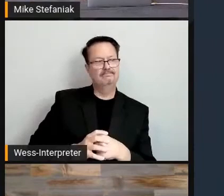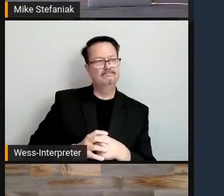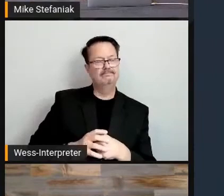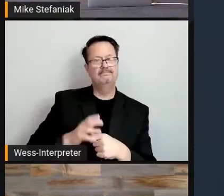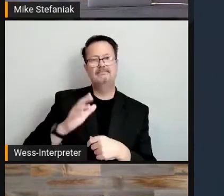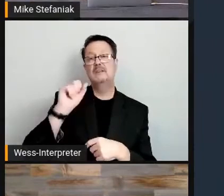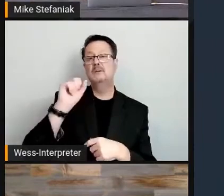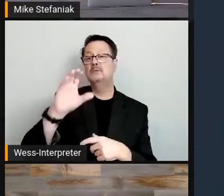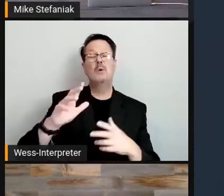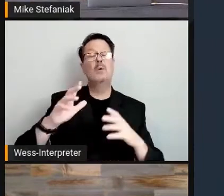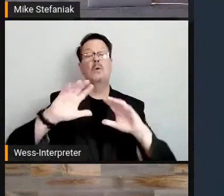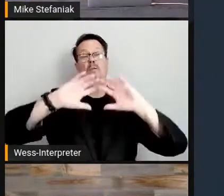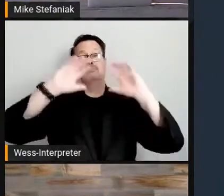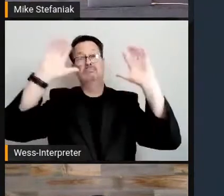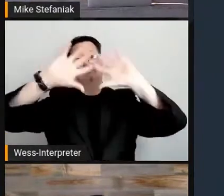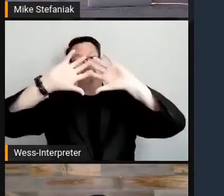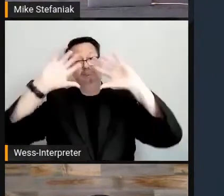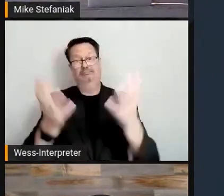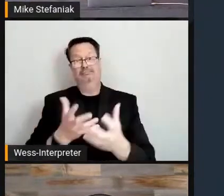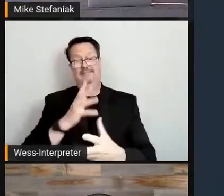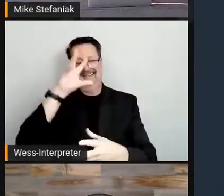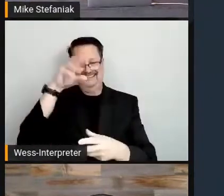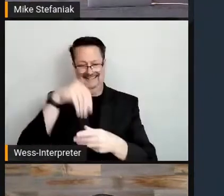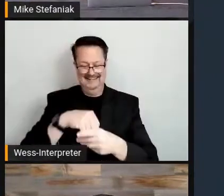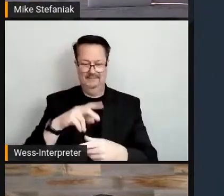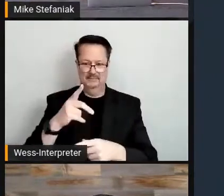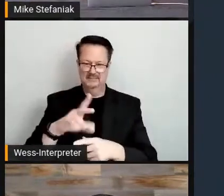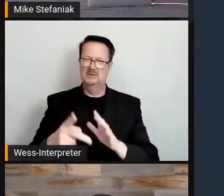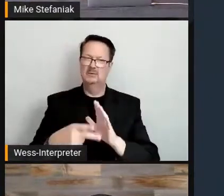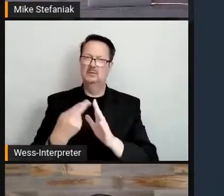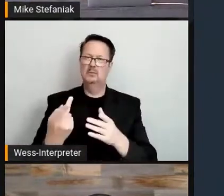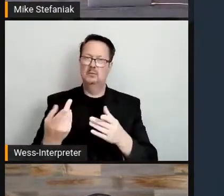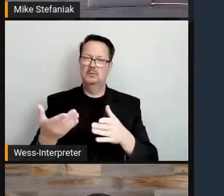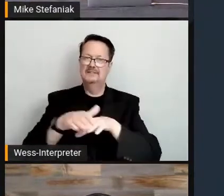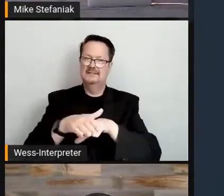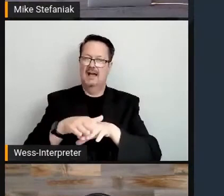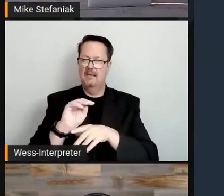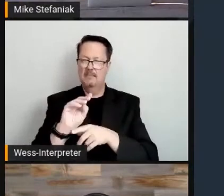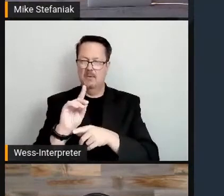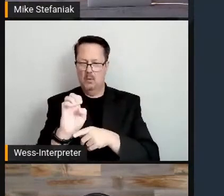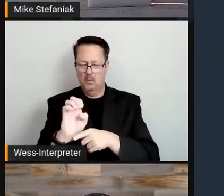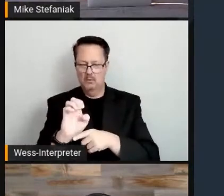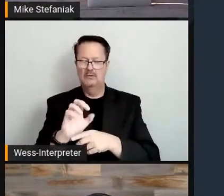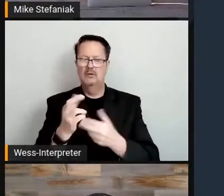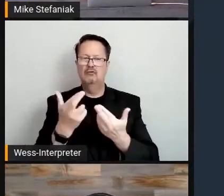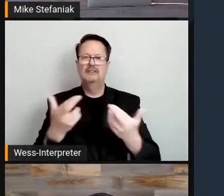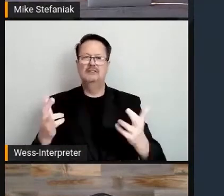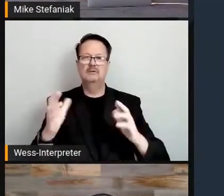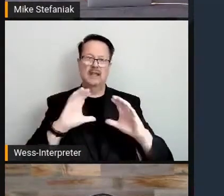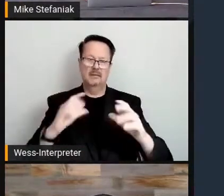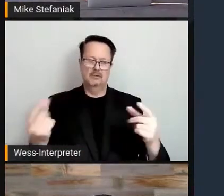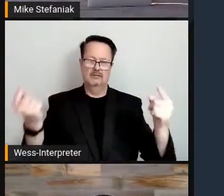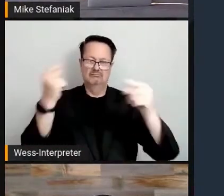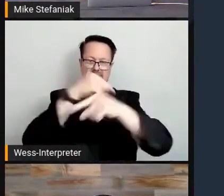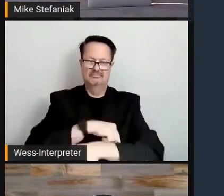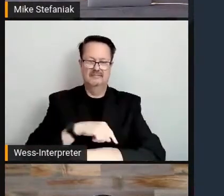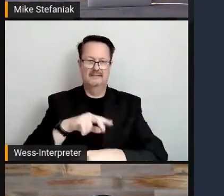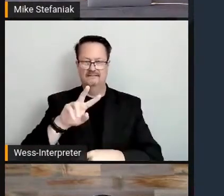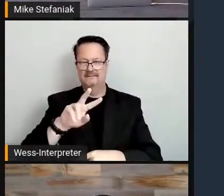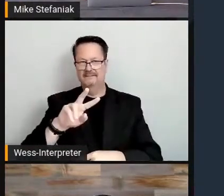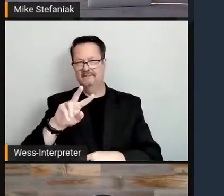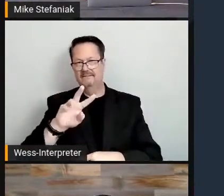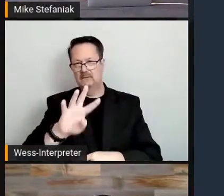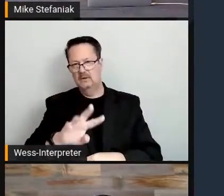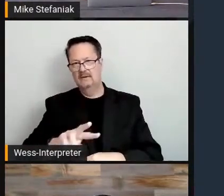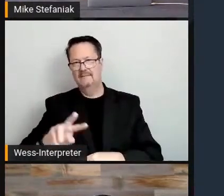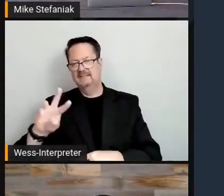So putting it all together in a VPC, today it's dual stack mode. Resources can communicate over v4 or v6. They're independent,